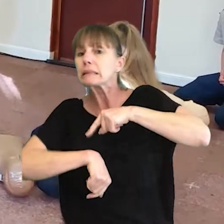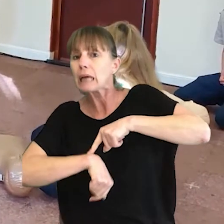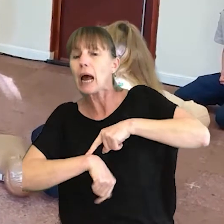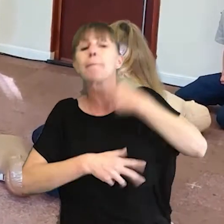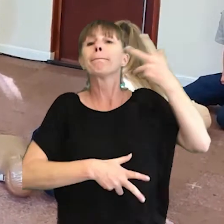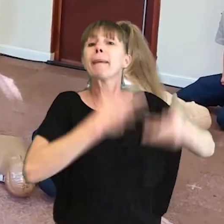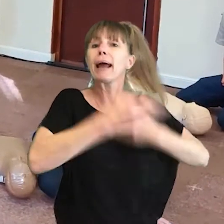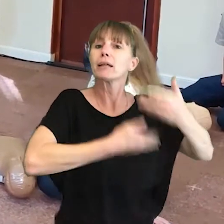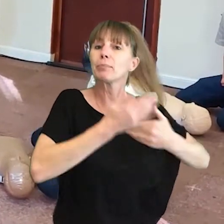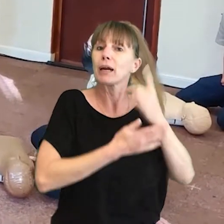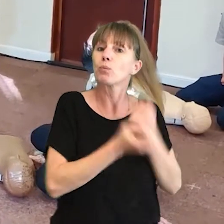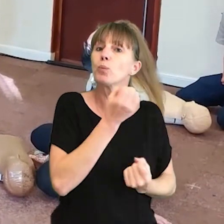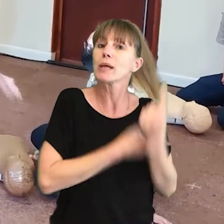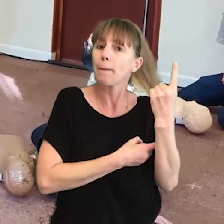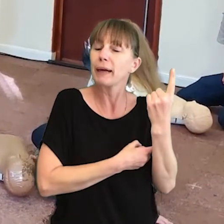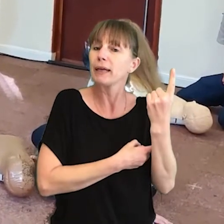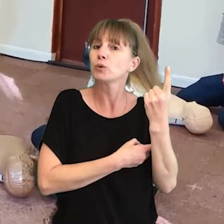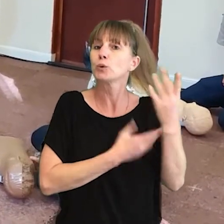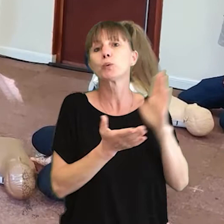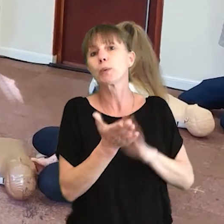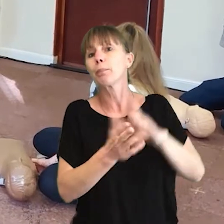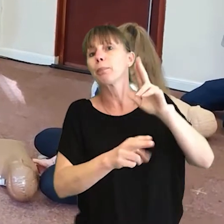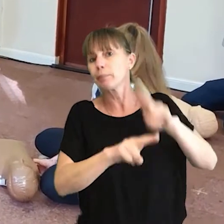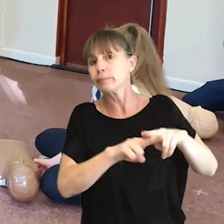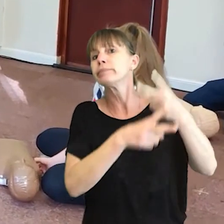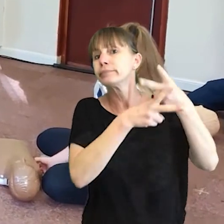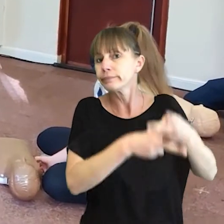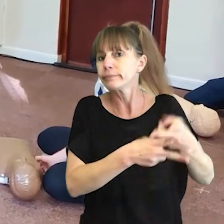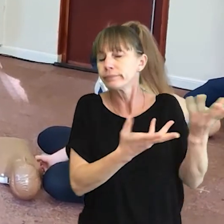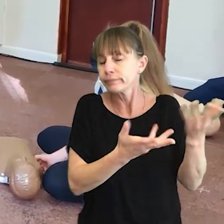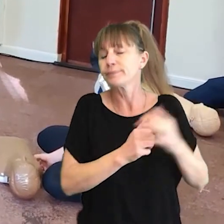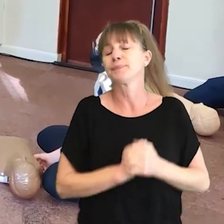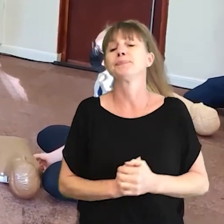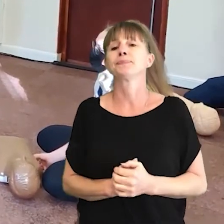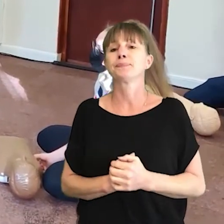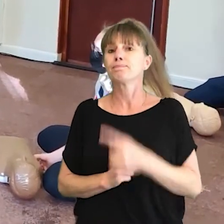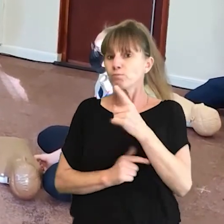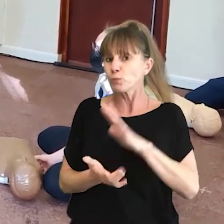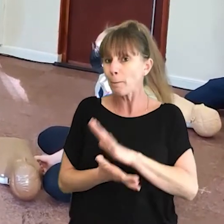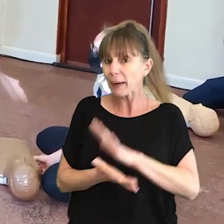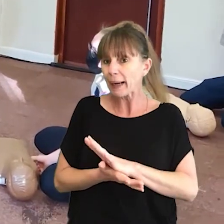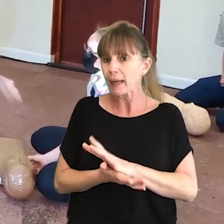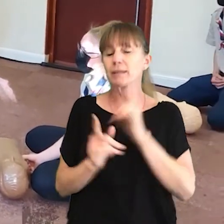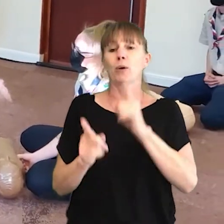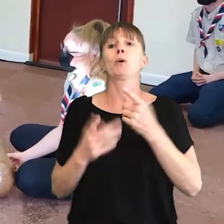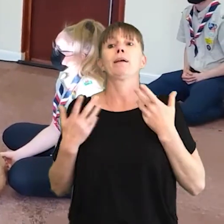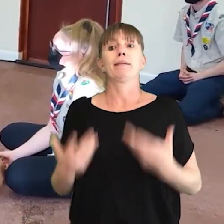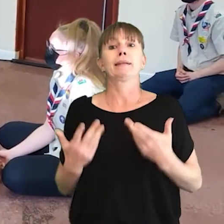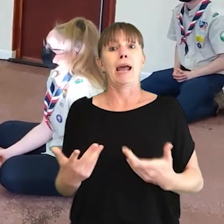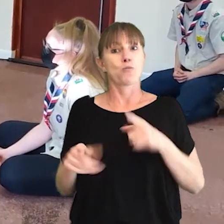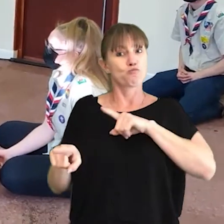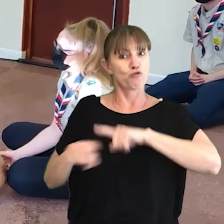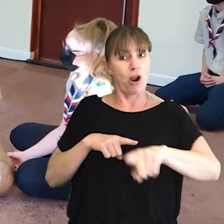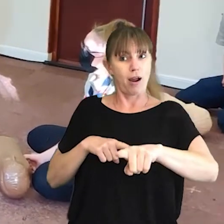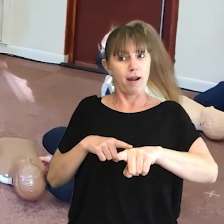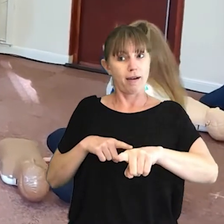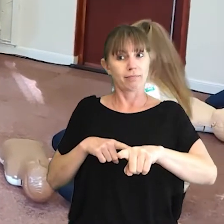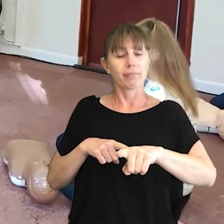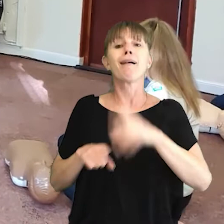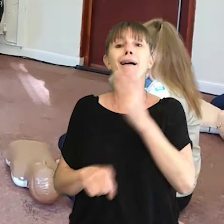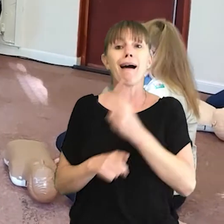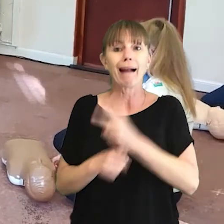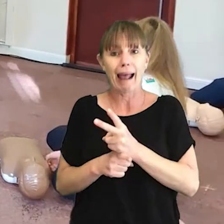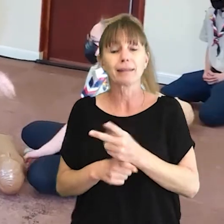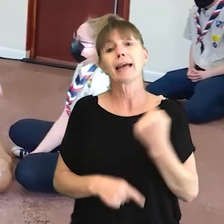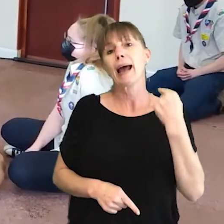just explaining what was happening to the casualty in front of you. Happy with that? Right, I want you to have a go again from the top as though we're getting